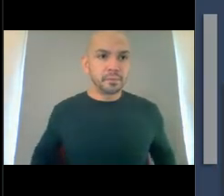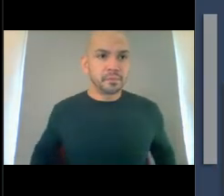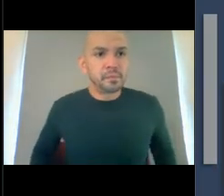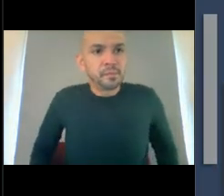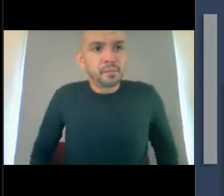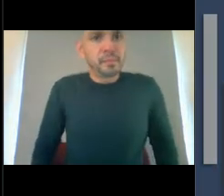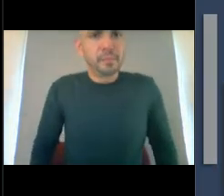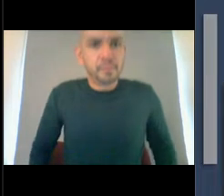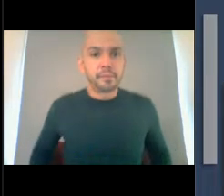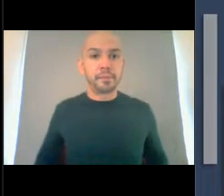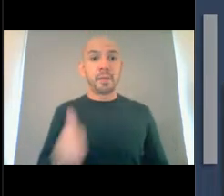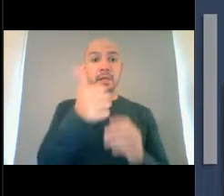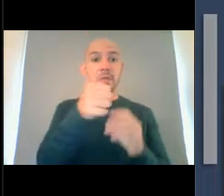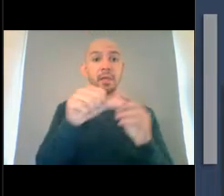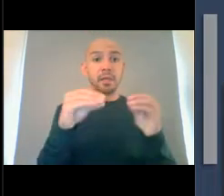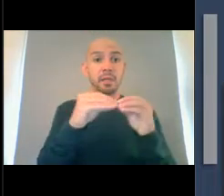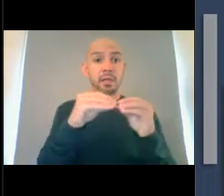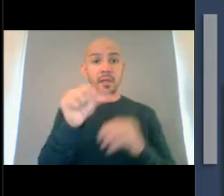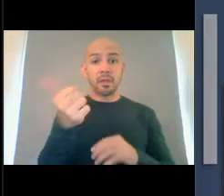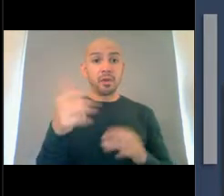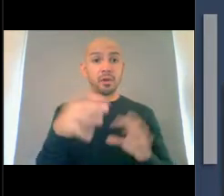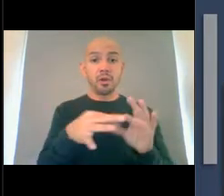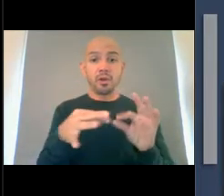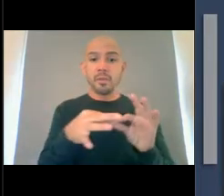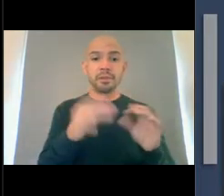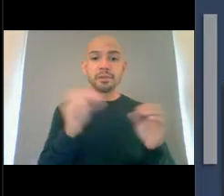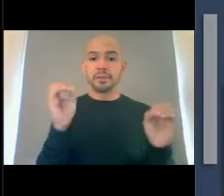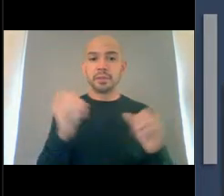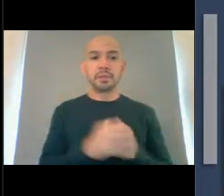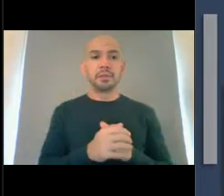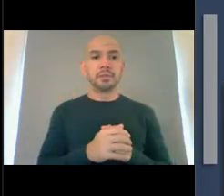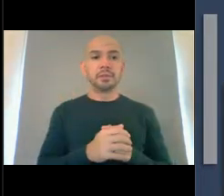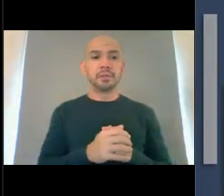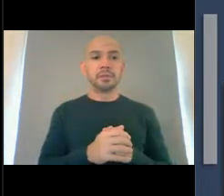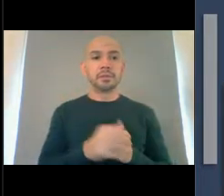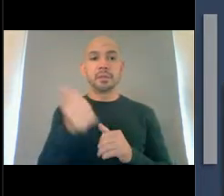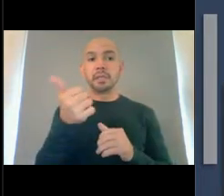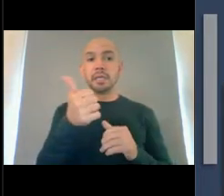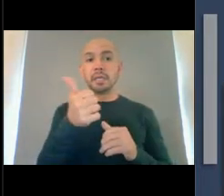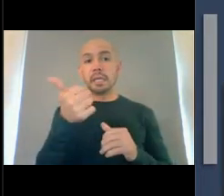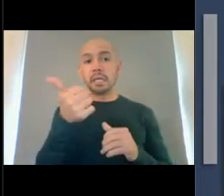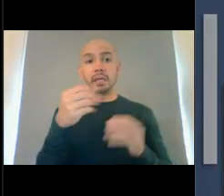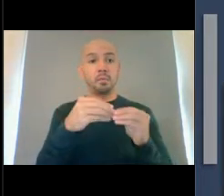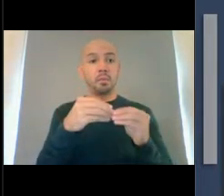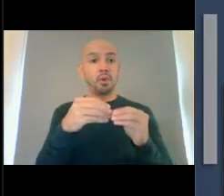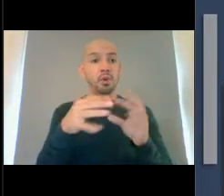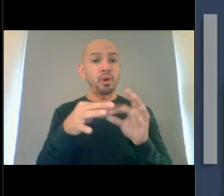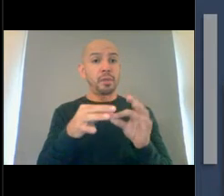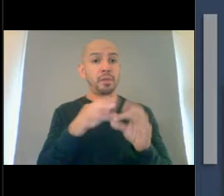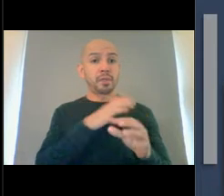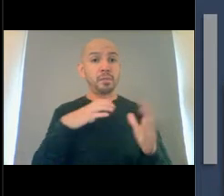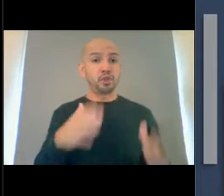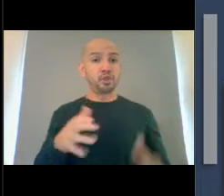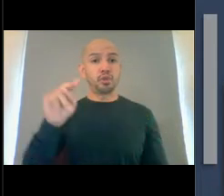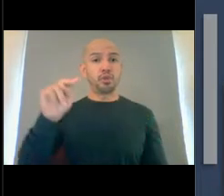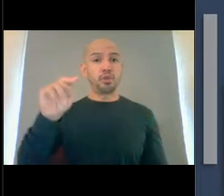do we have any others i see no other public comment at this time thank you do we have any comments from commissioners yes commissioner norton